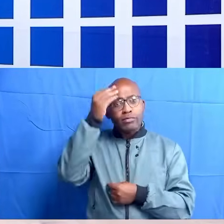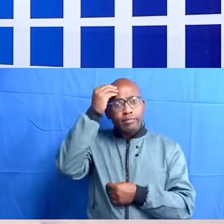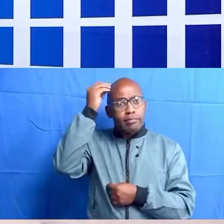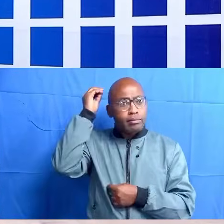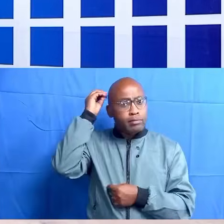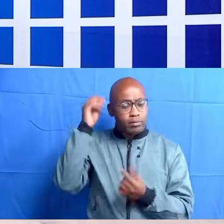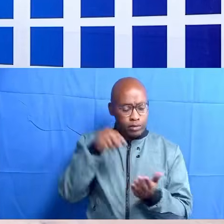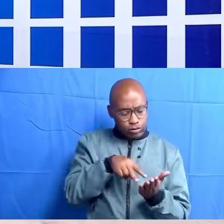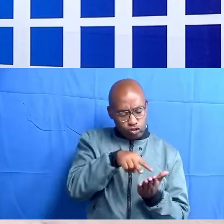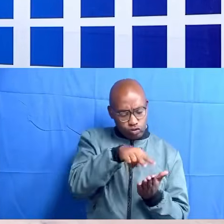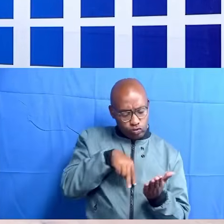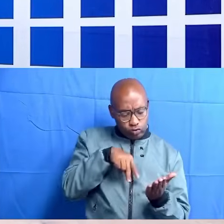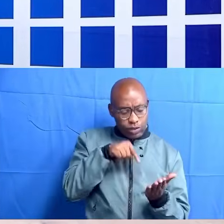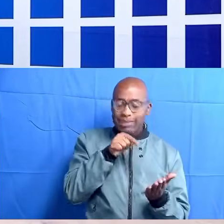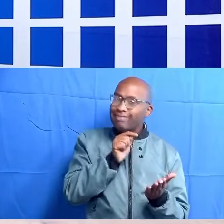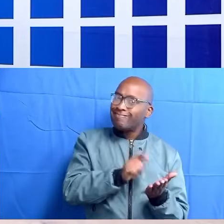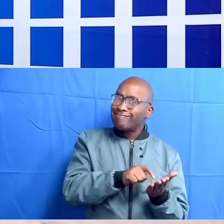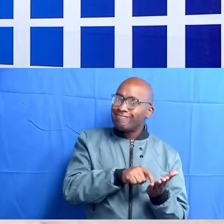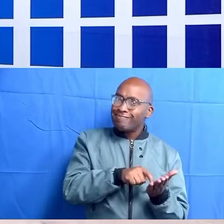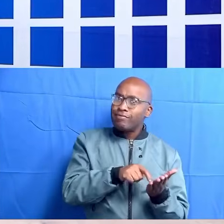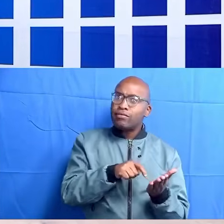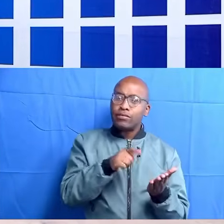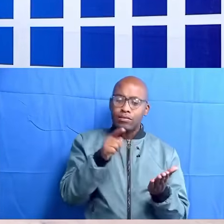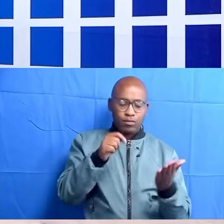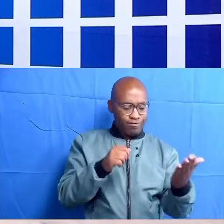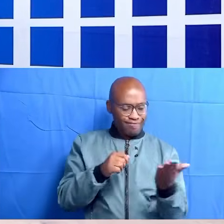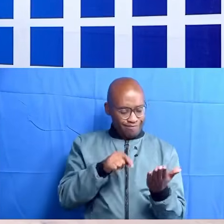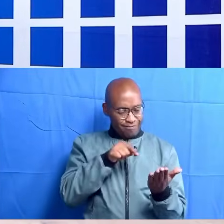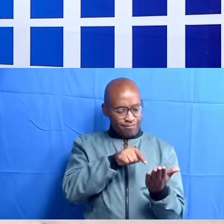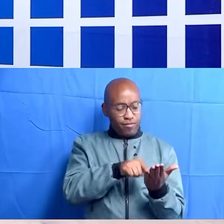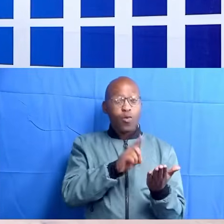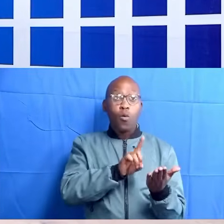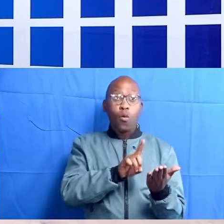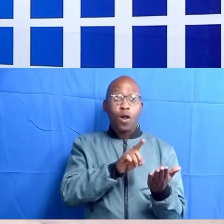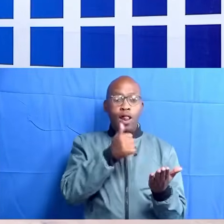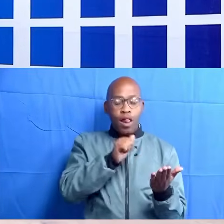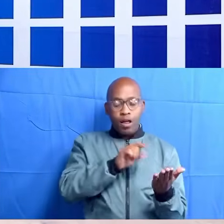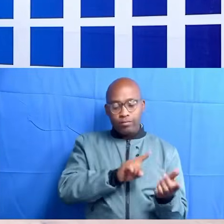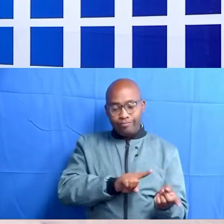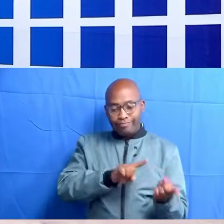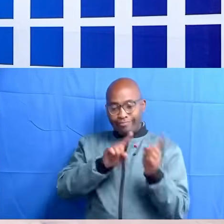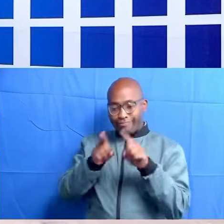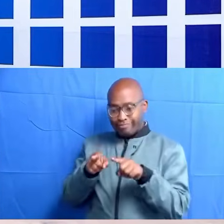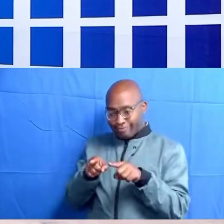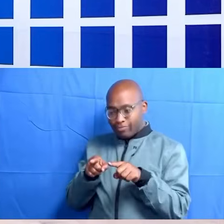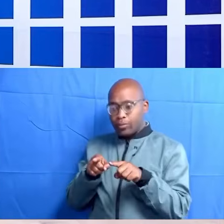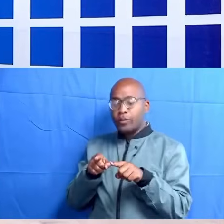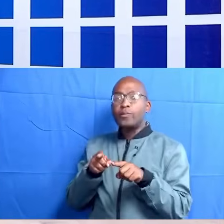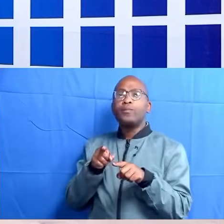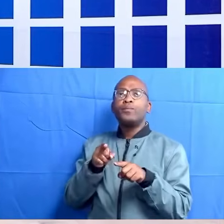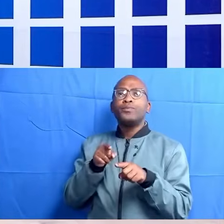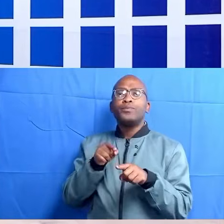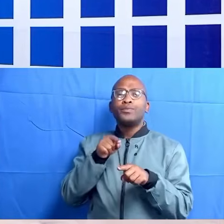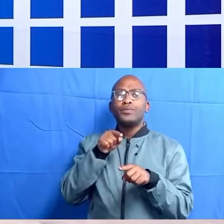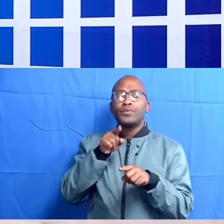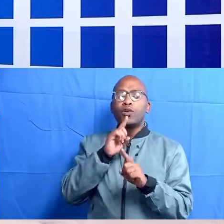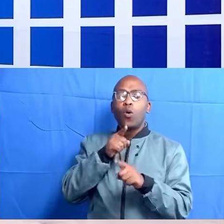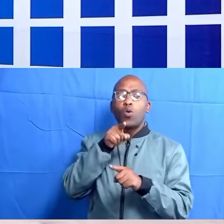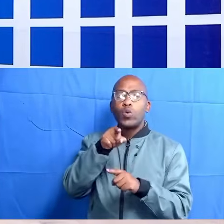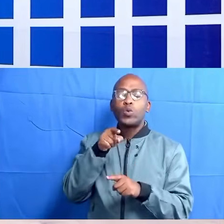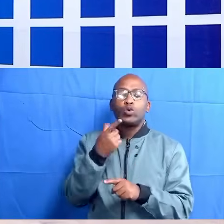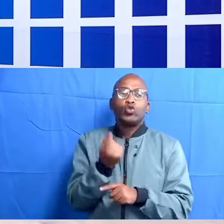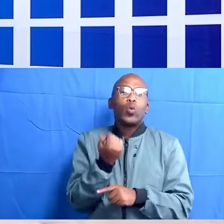statement that is being provided, then you go to the instruction which says critically discuss. And